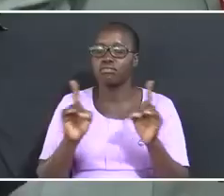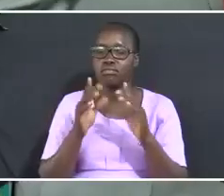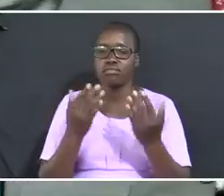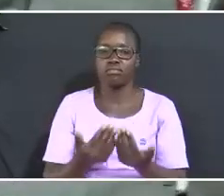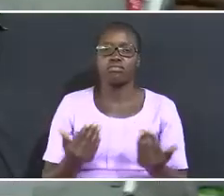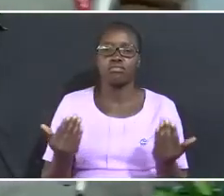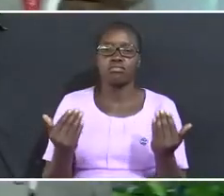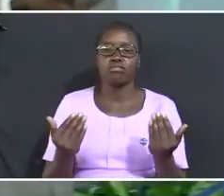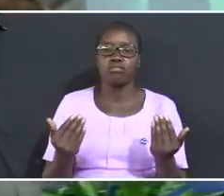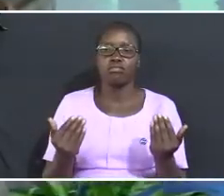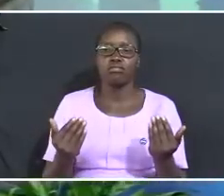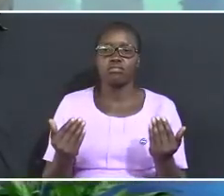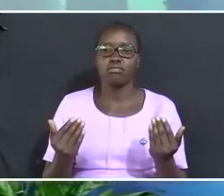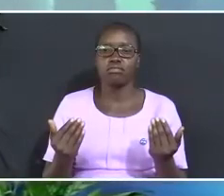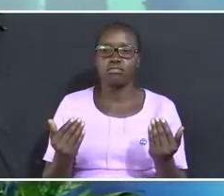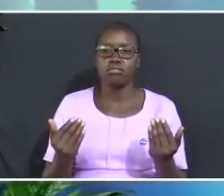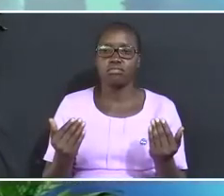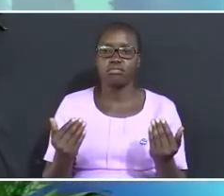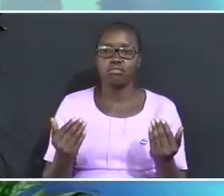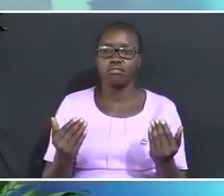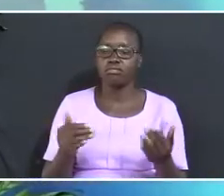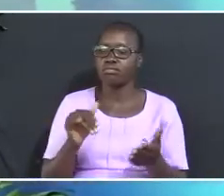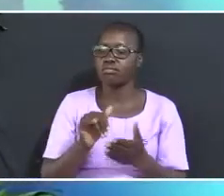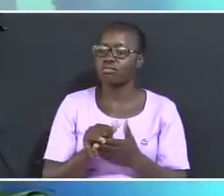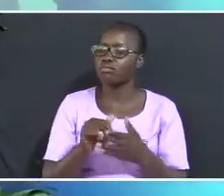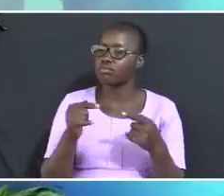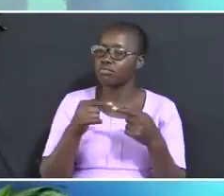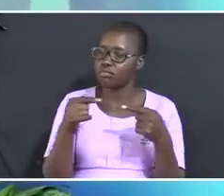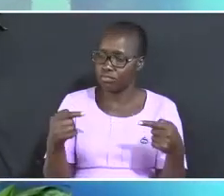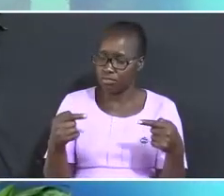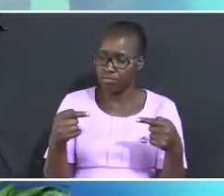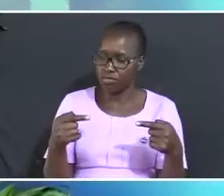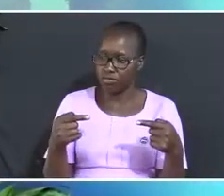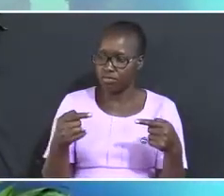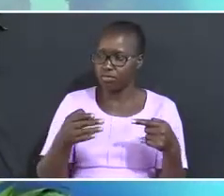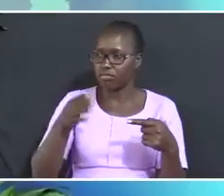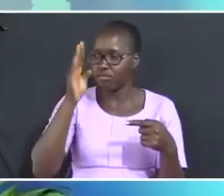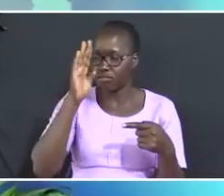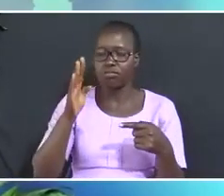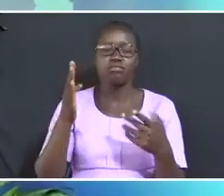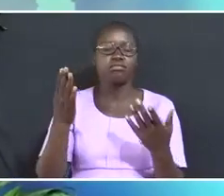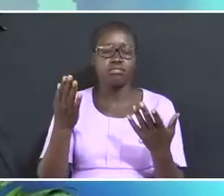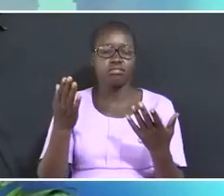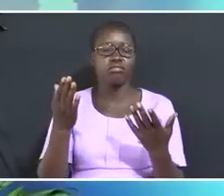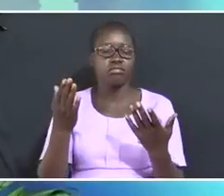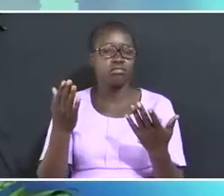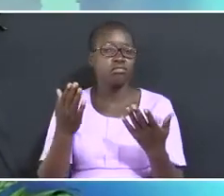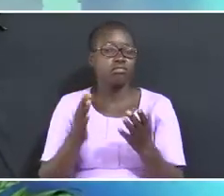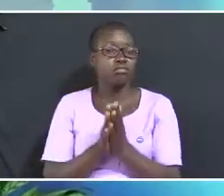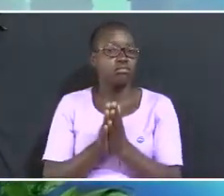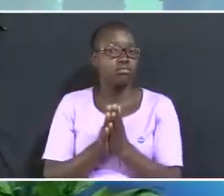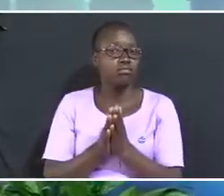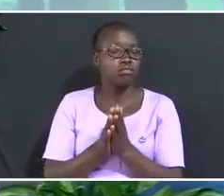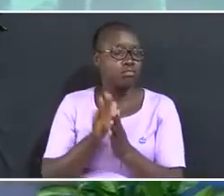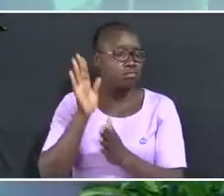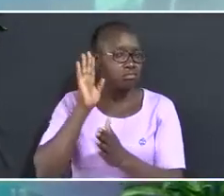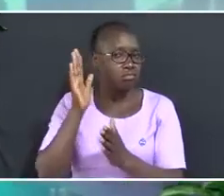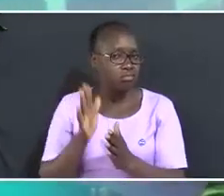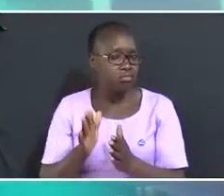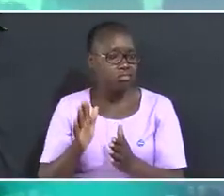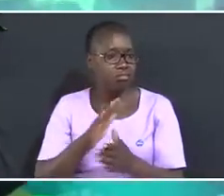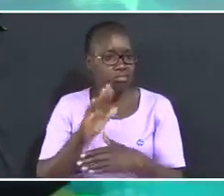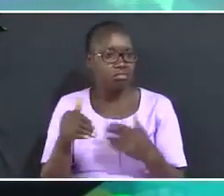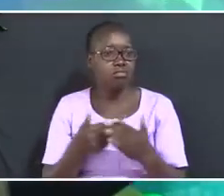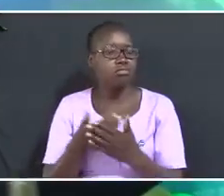things that are contrary to God's syllabus. All the negative things